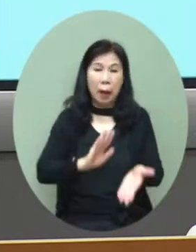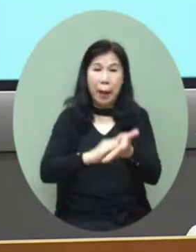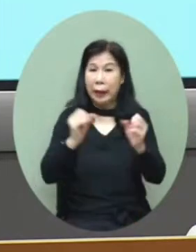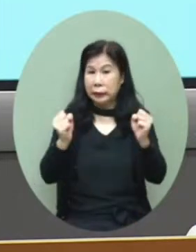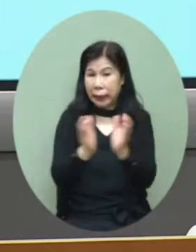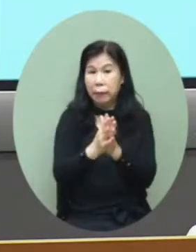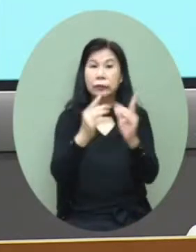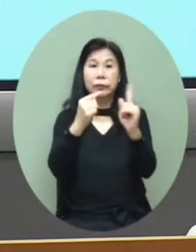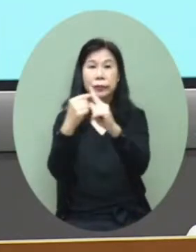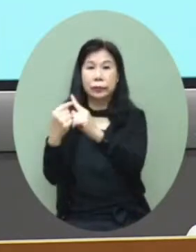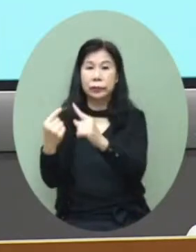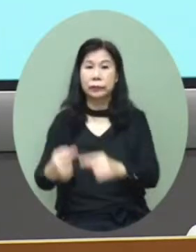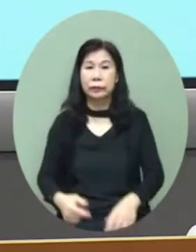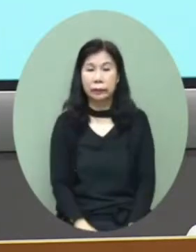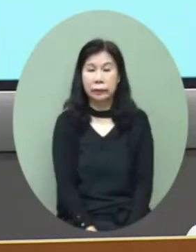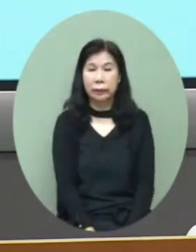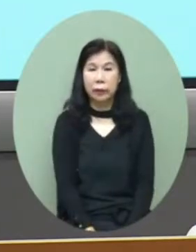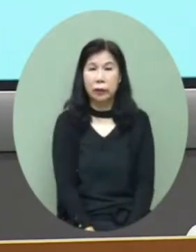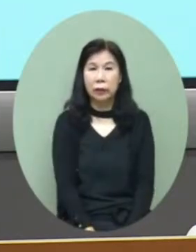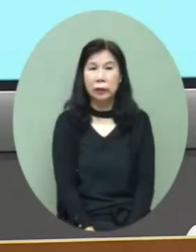the